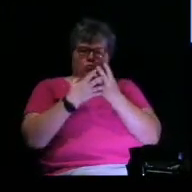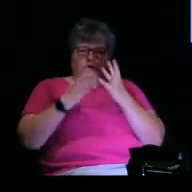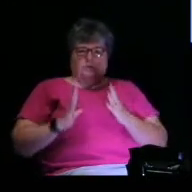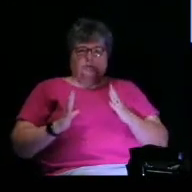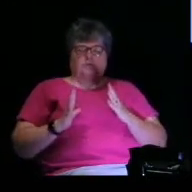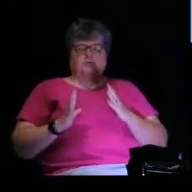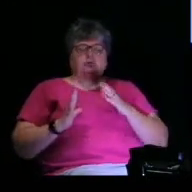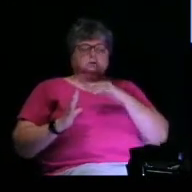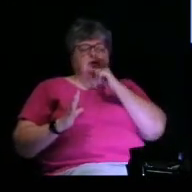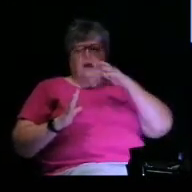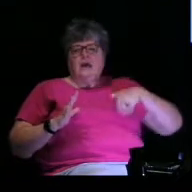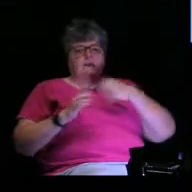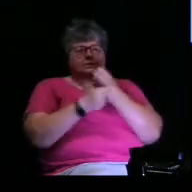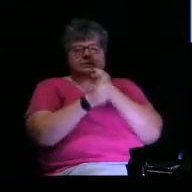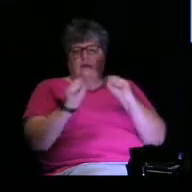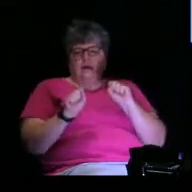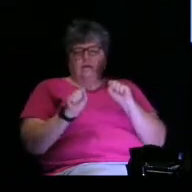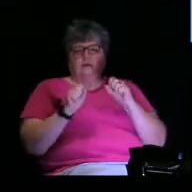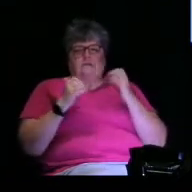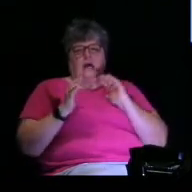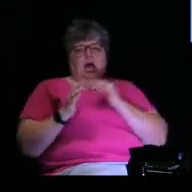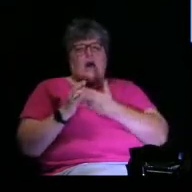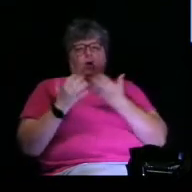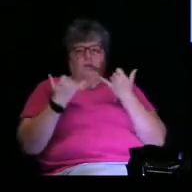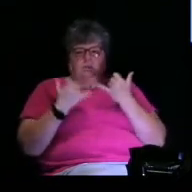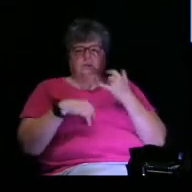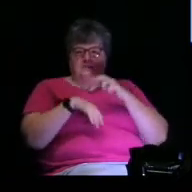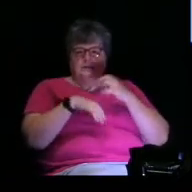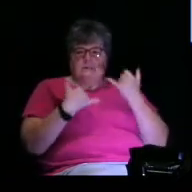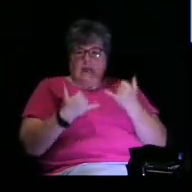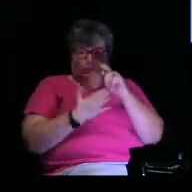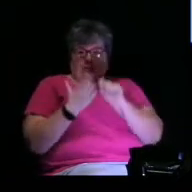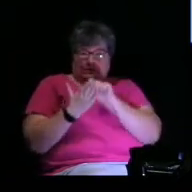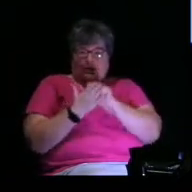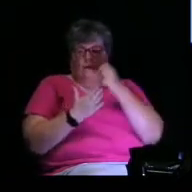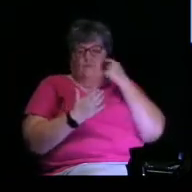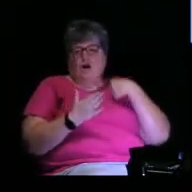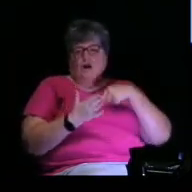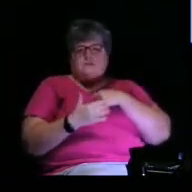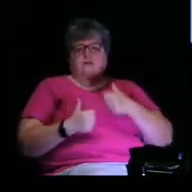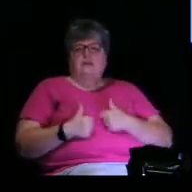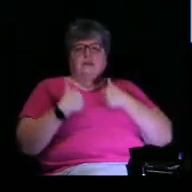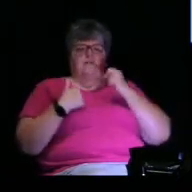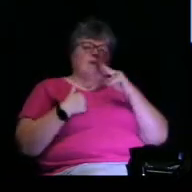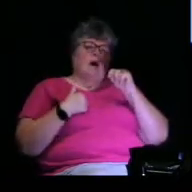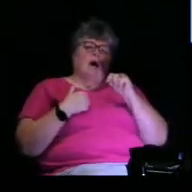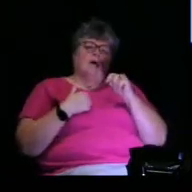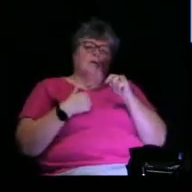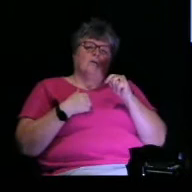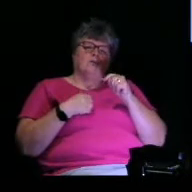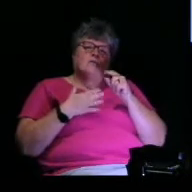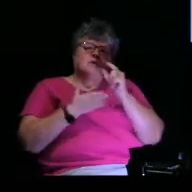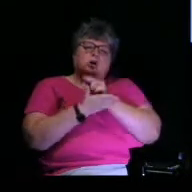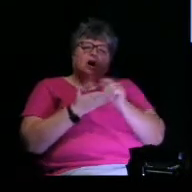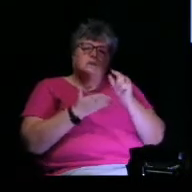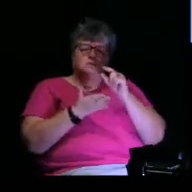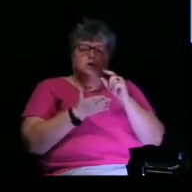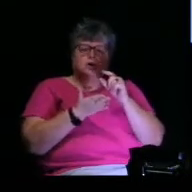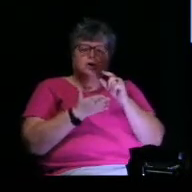it is time for us to do what we can do right now to live out the gospel of Jesus Christ so people's